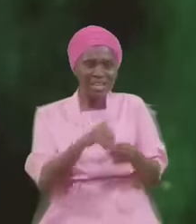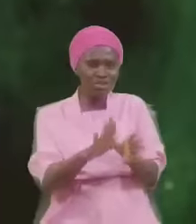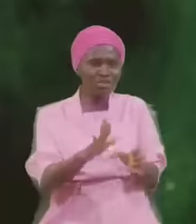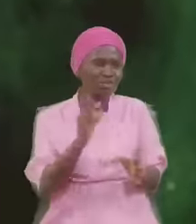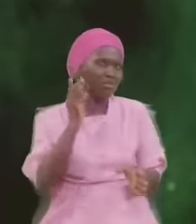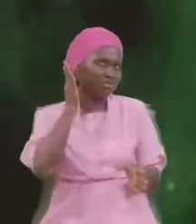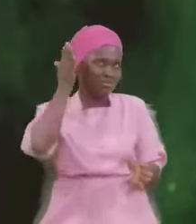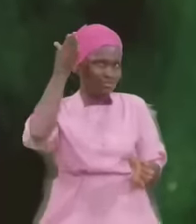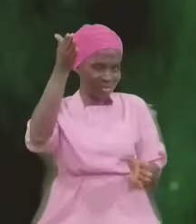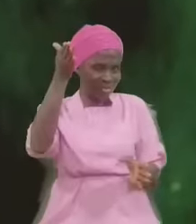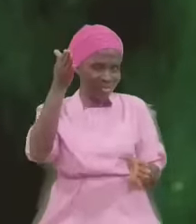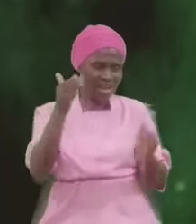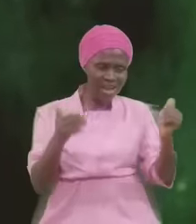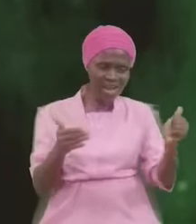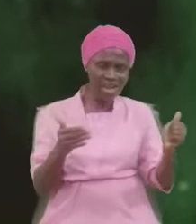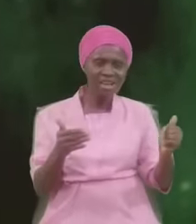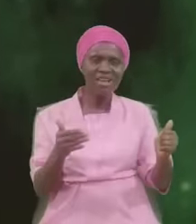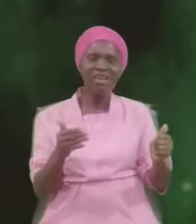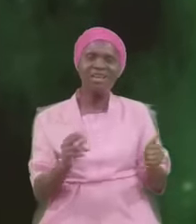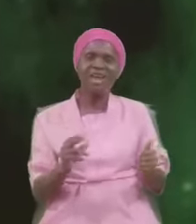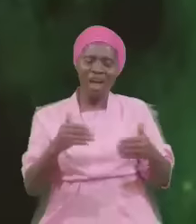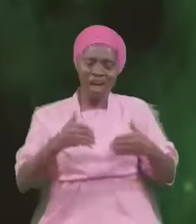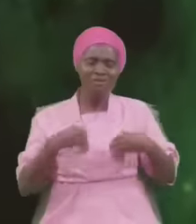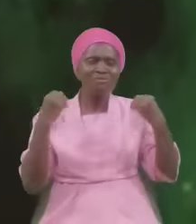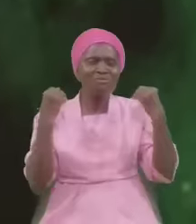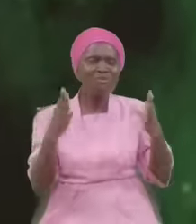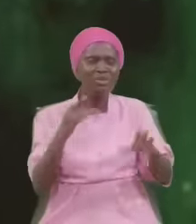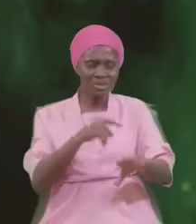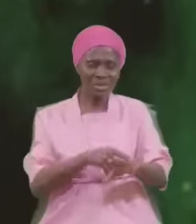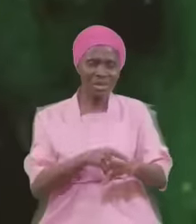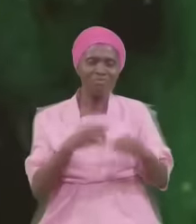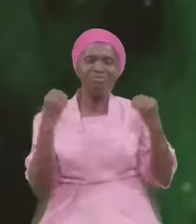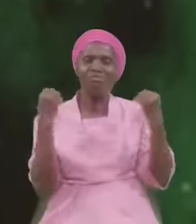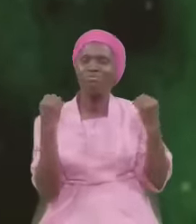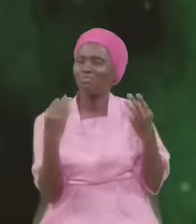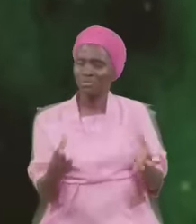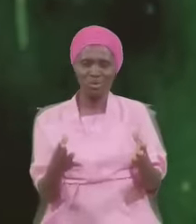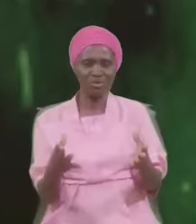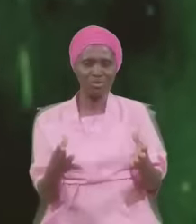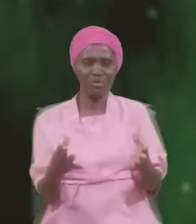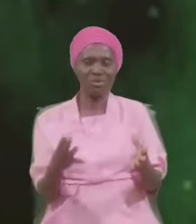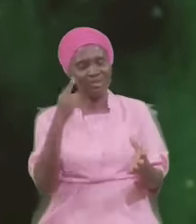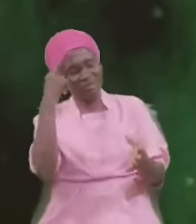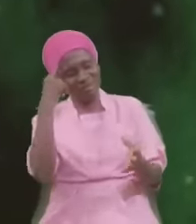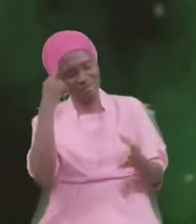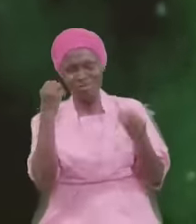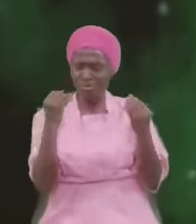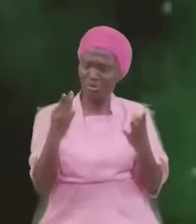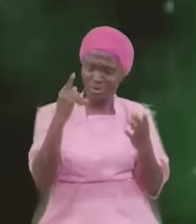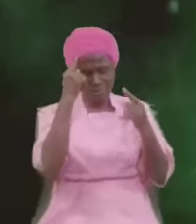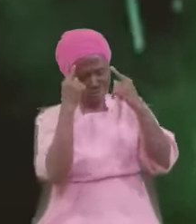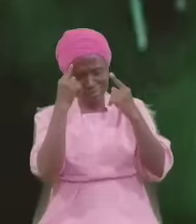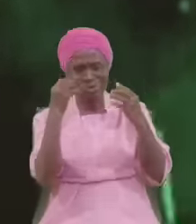is taking too much time, too much thought, too much thinking, and too